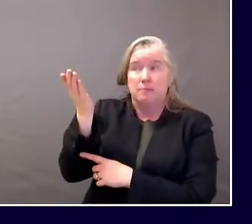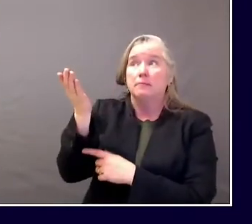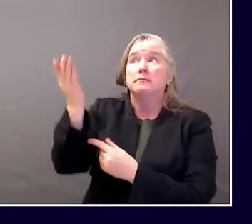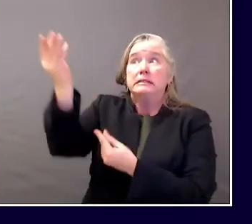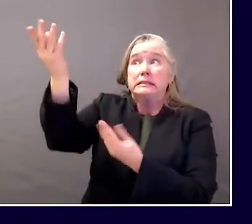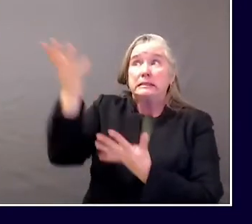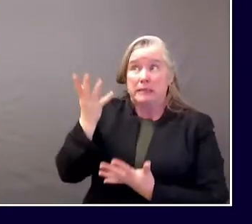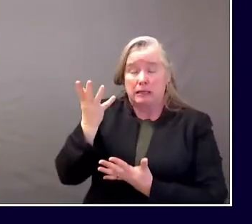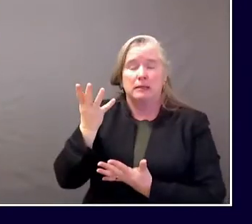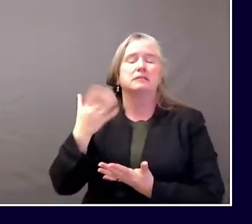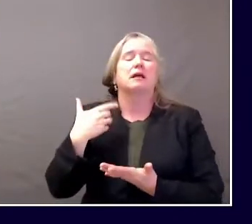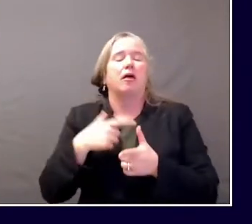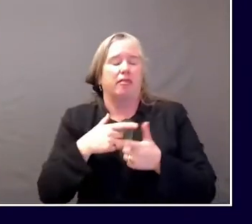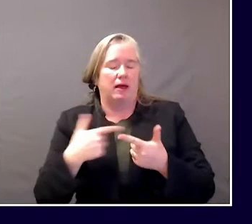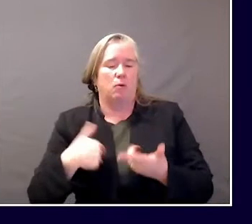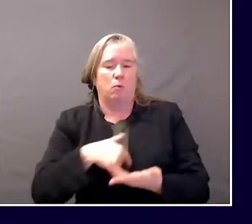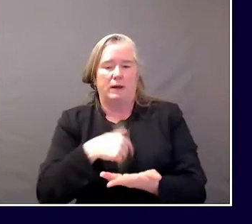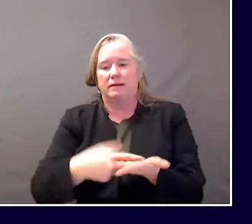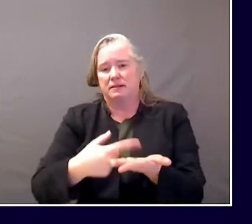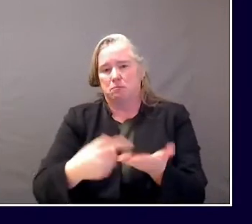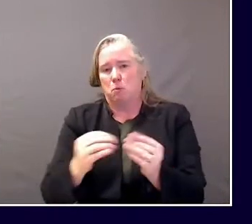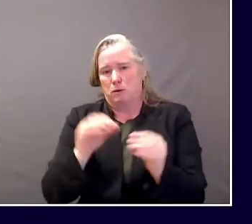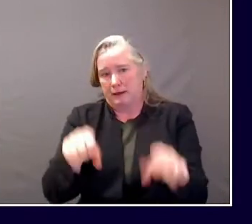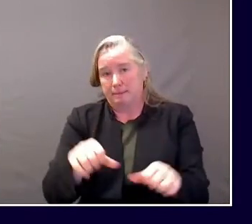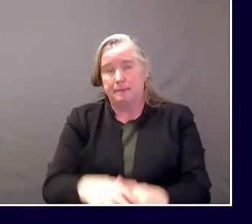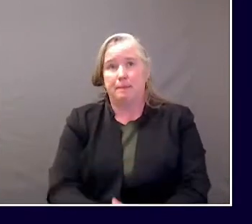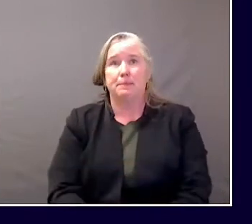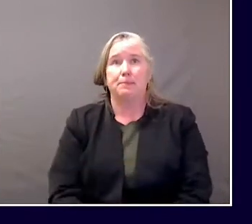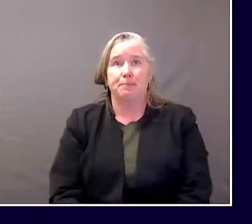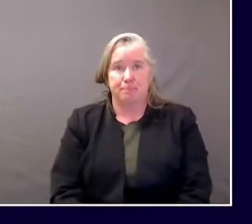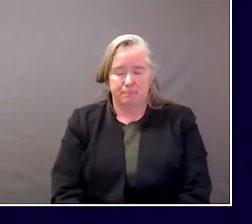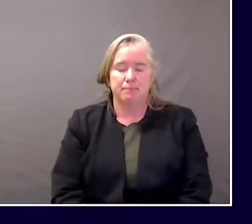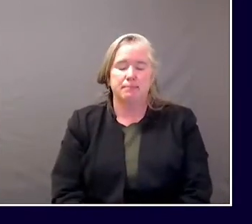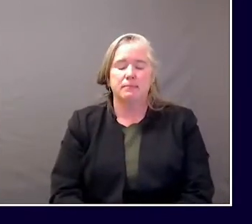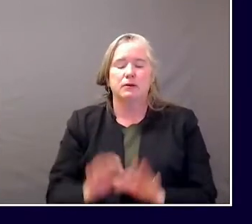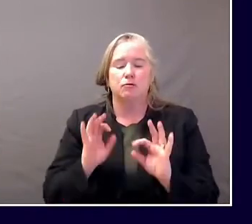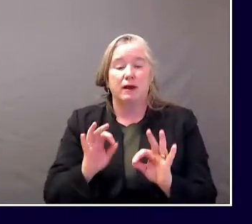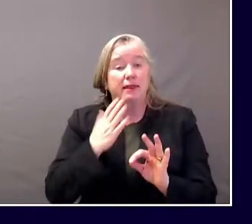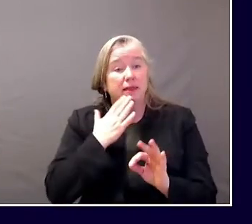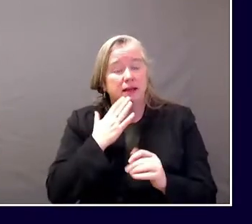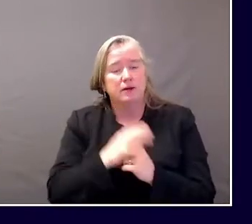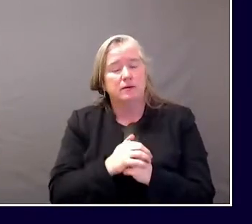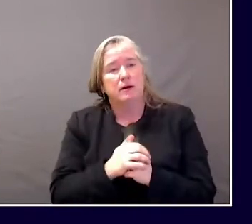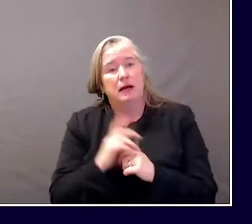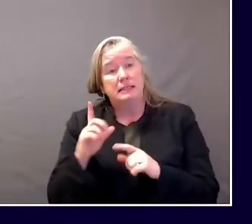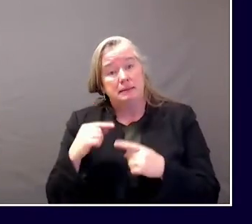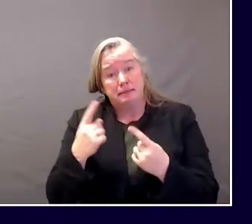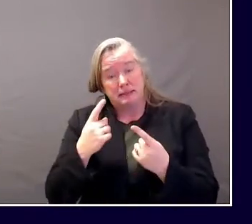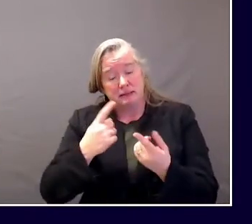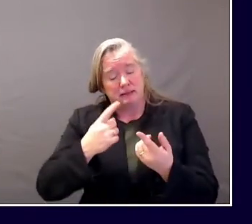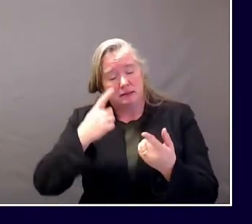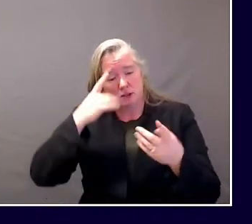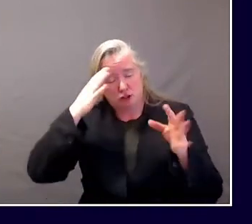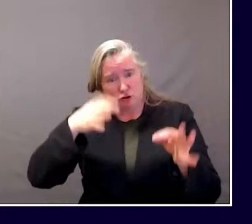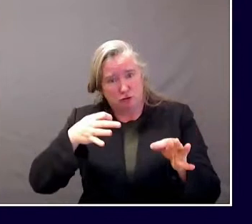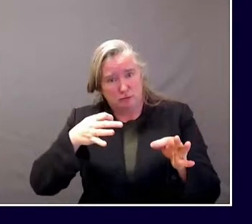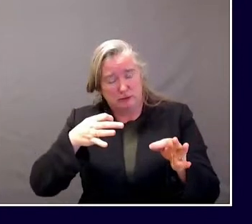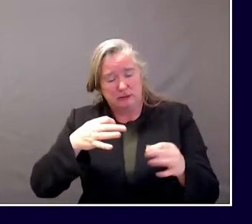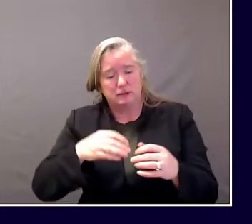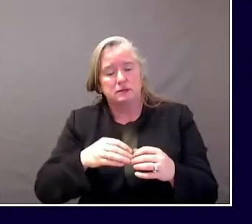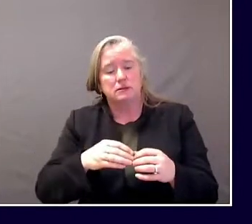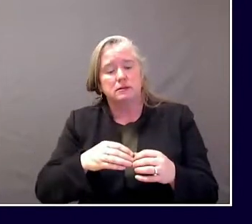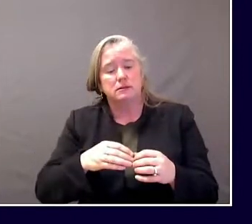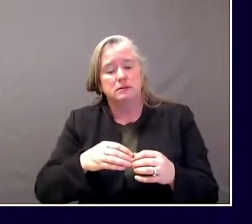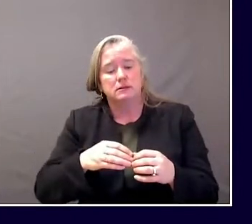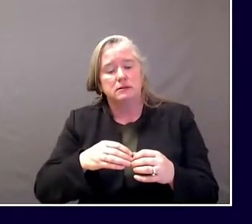it a bit more. Okay, great. And has it been determined, or is it possible to determine with the reduction in